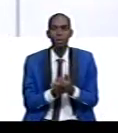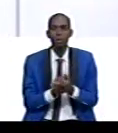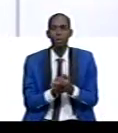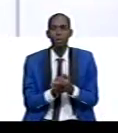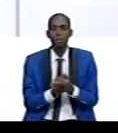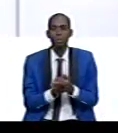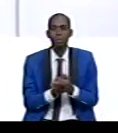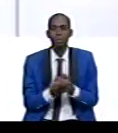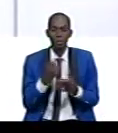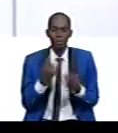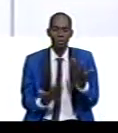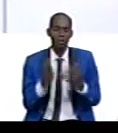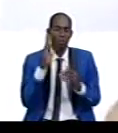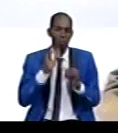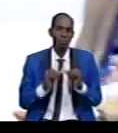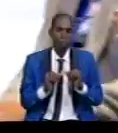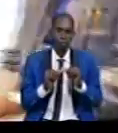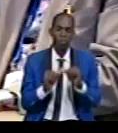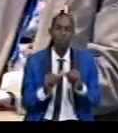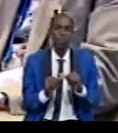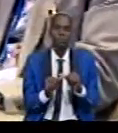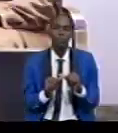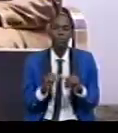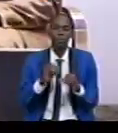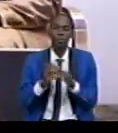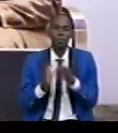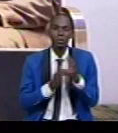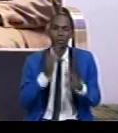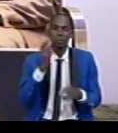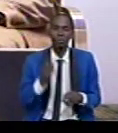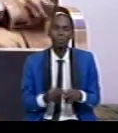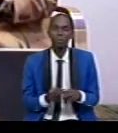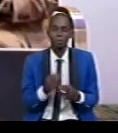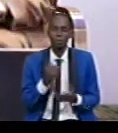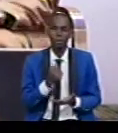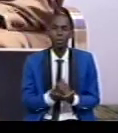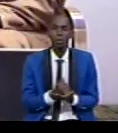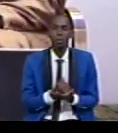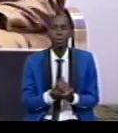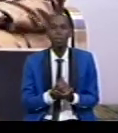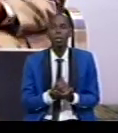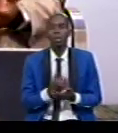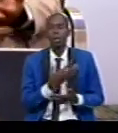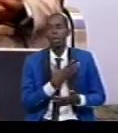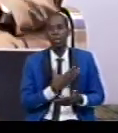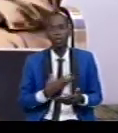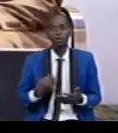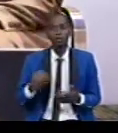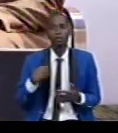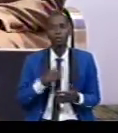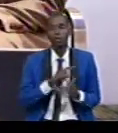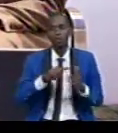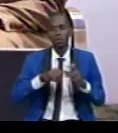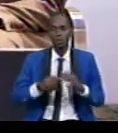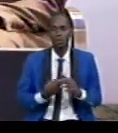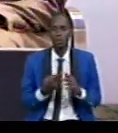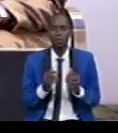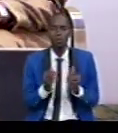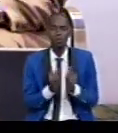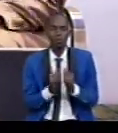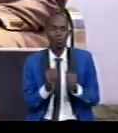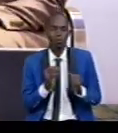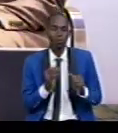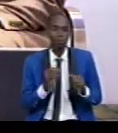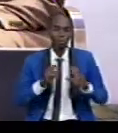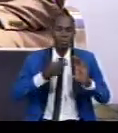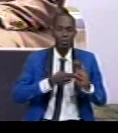to fall. Amen. Amen. In the name of Jesus. Amen. Amen. And already, by the way, we started having some partnerships here at